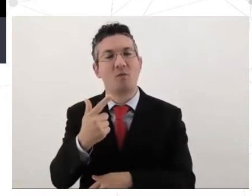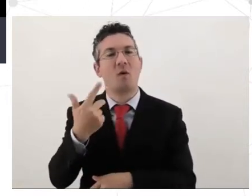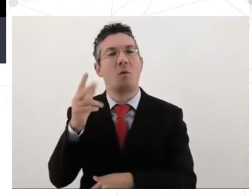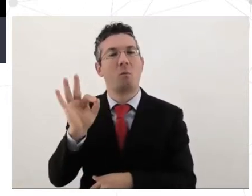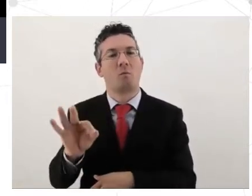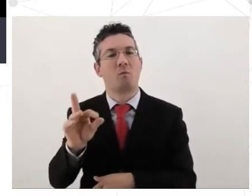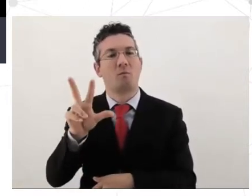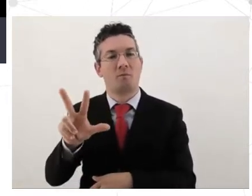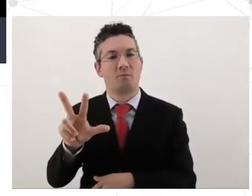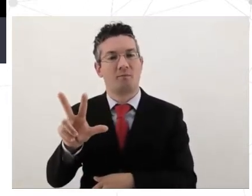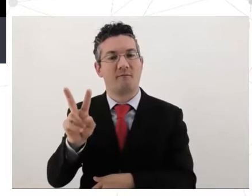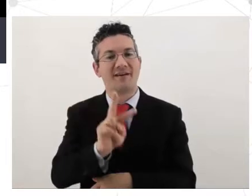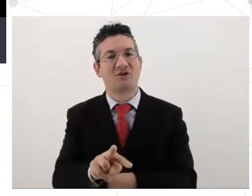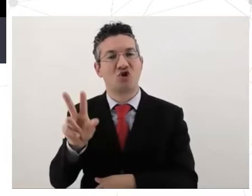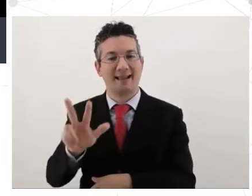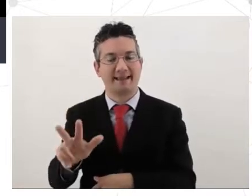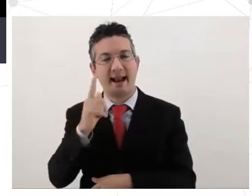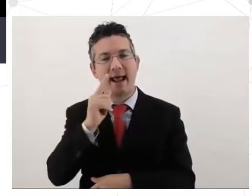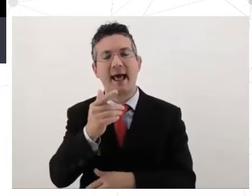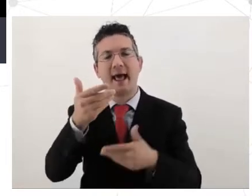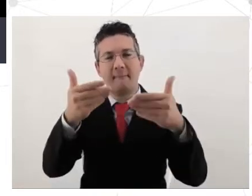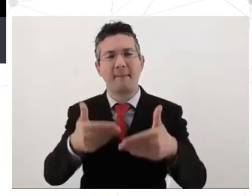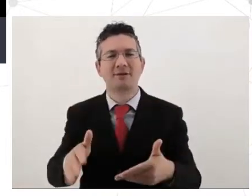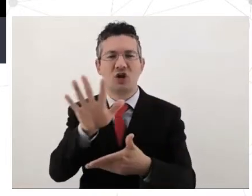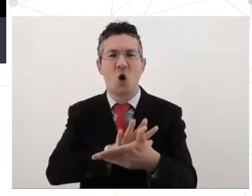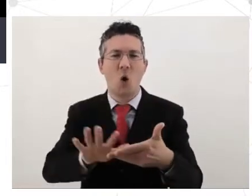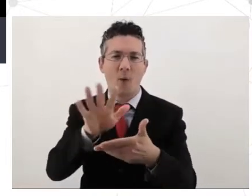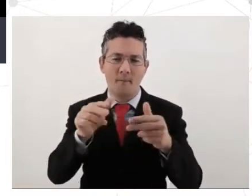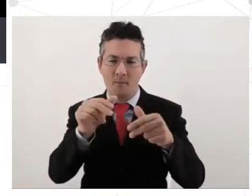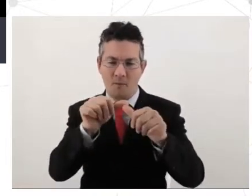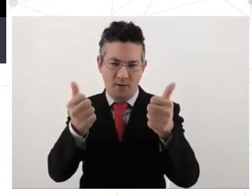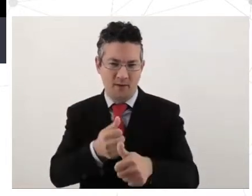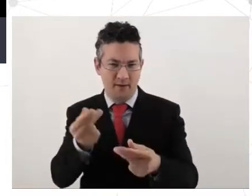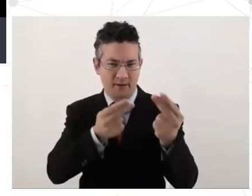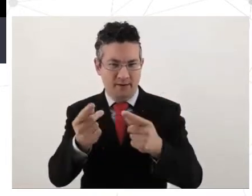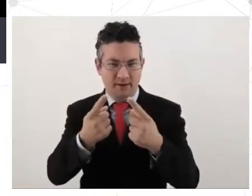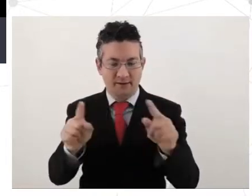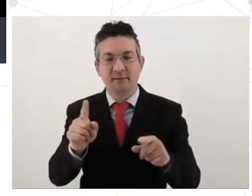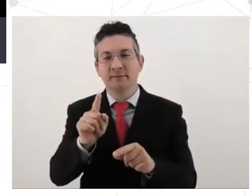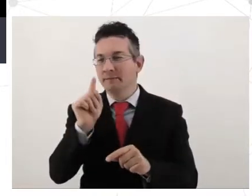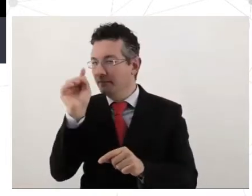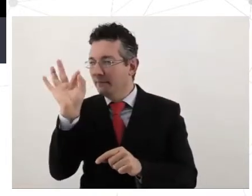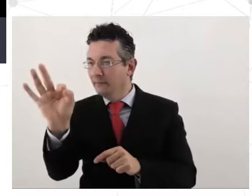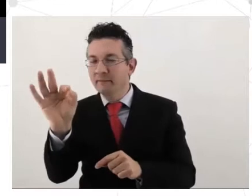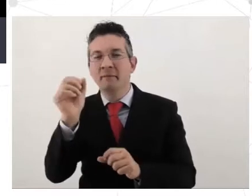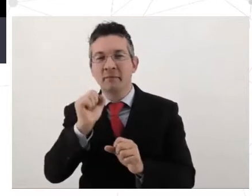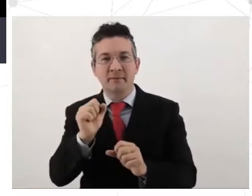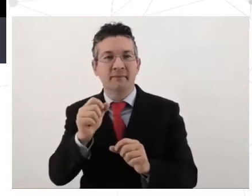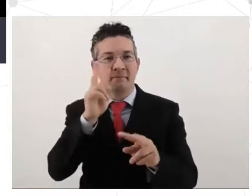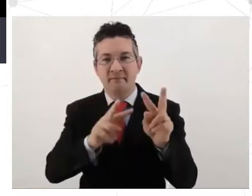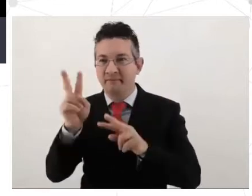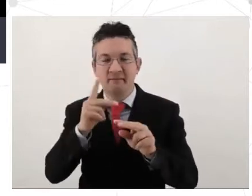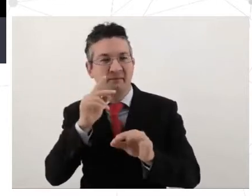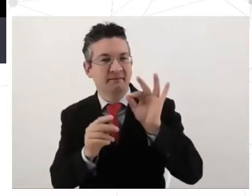in Microsoft Research and in collaboration with our great friends in the blind and low vision community.